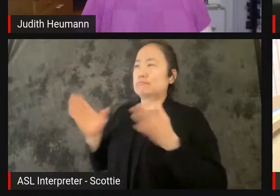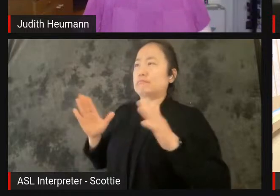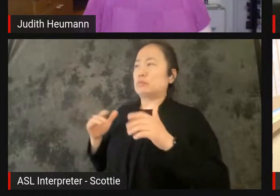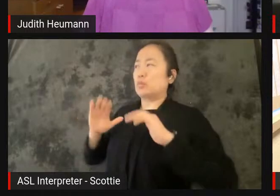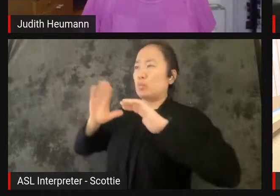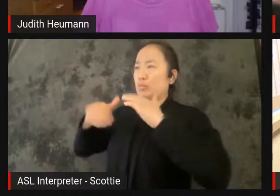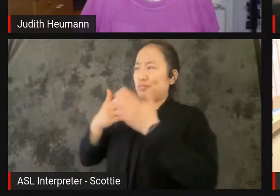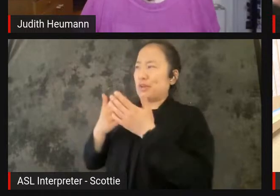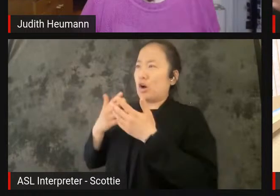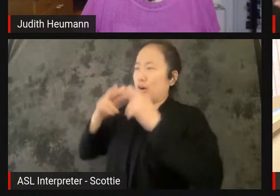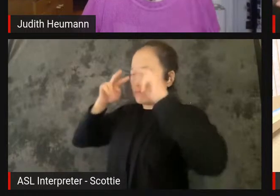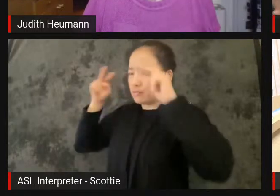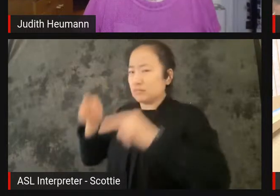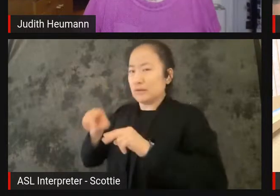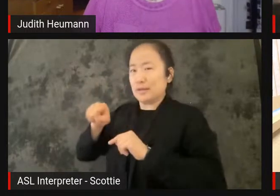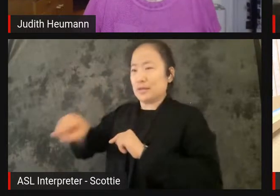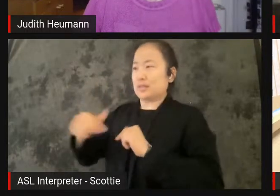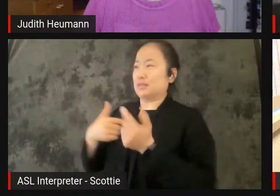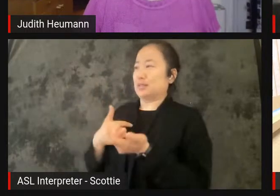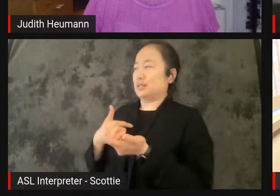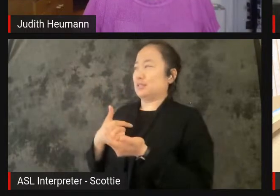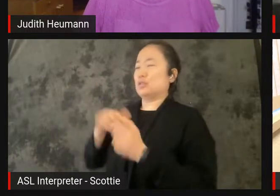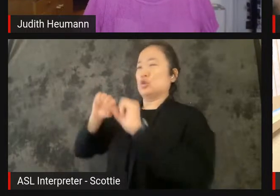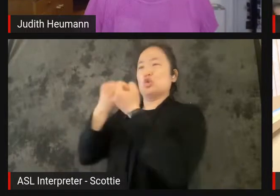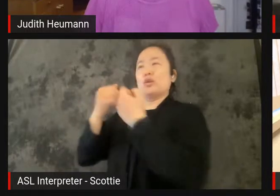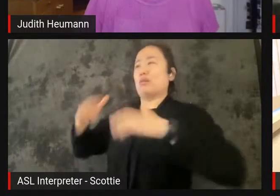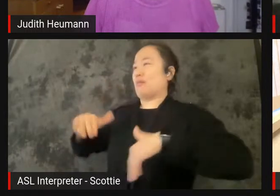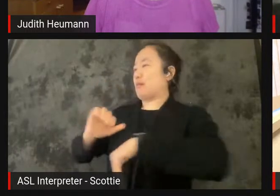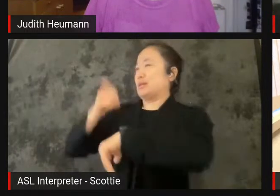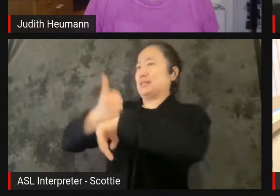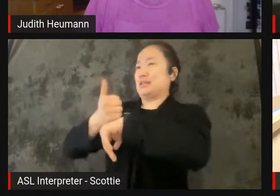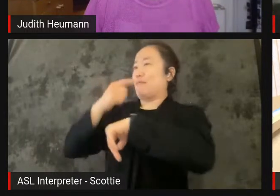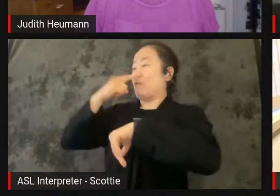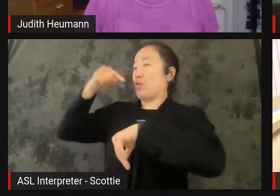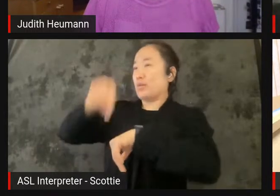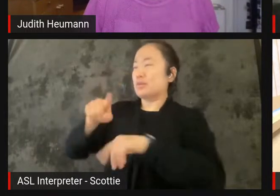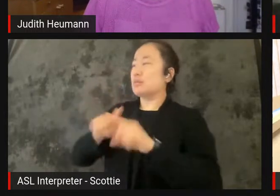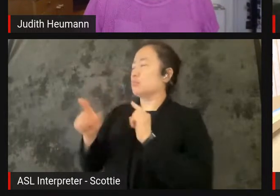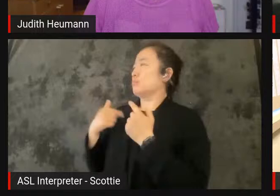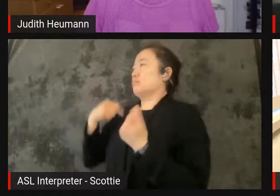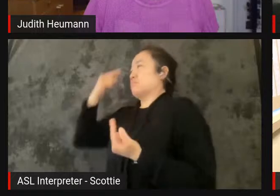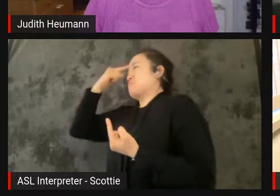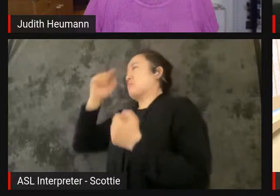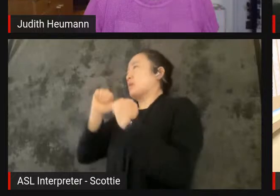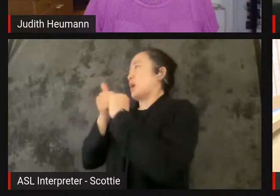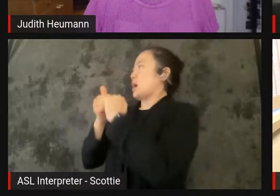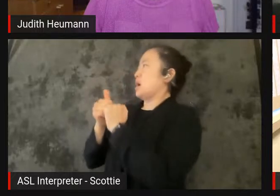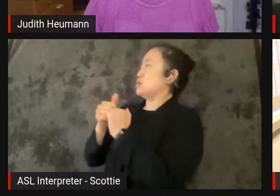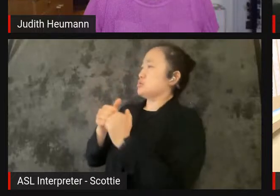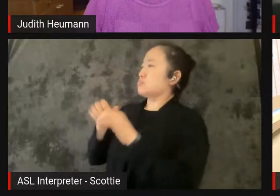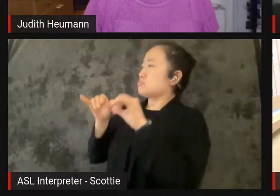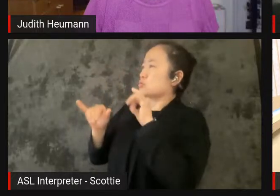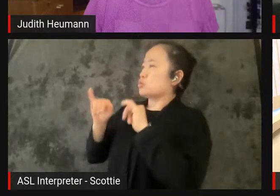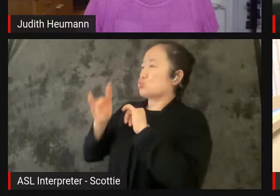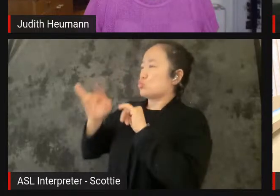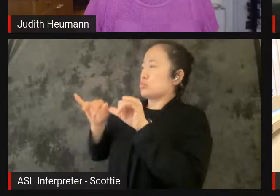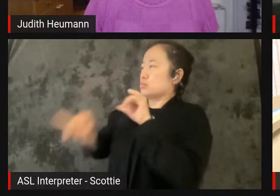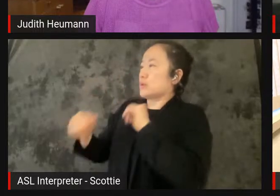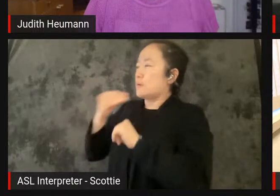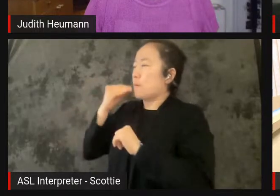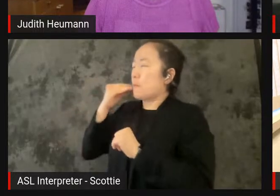think, you can approach it to keep Judy at home, to provide, to access care, et cetera.